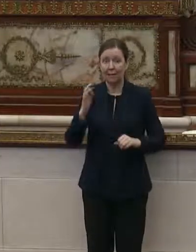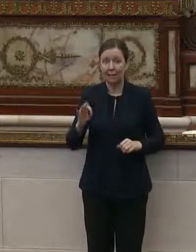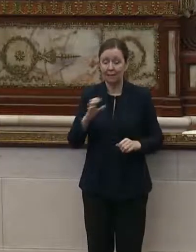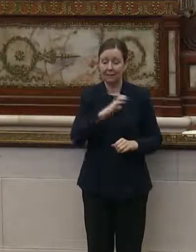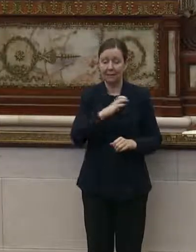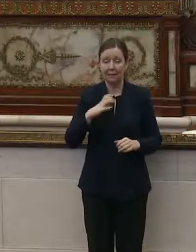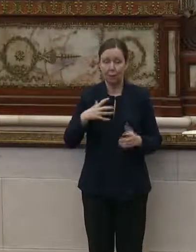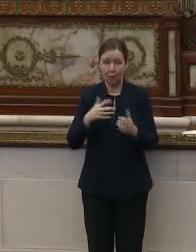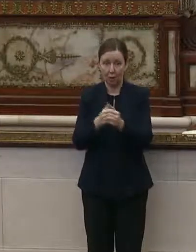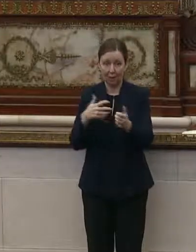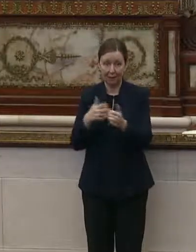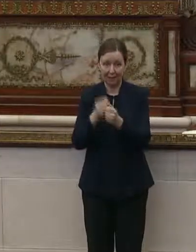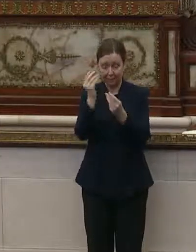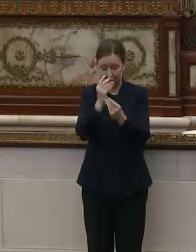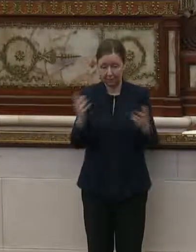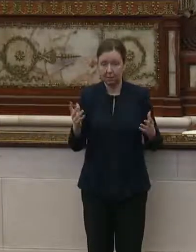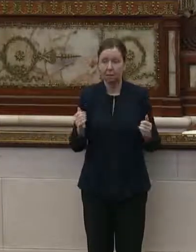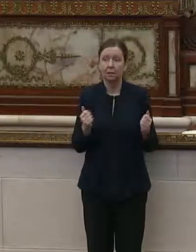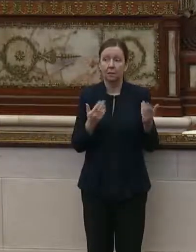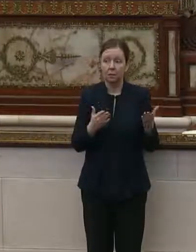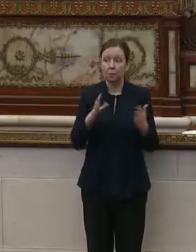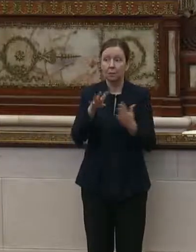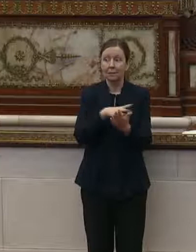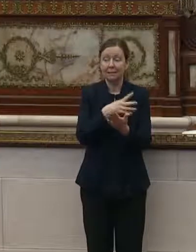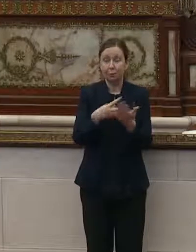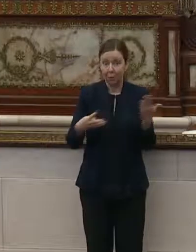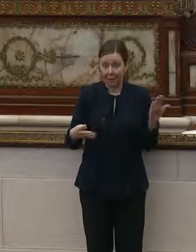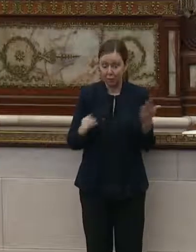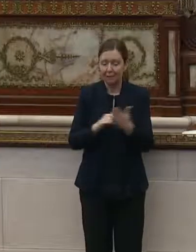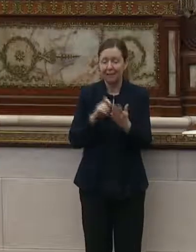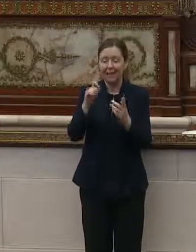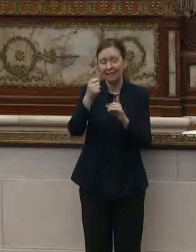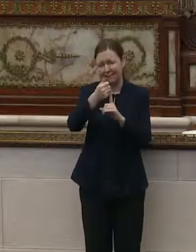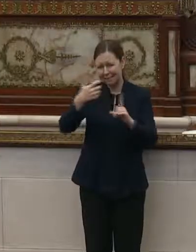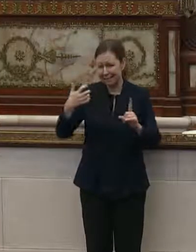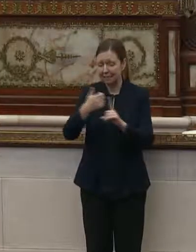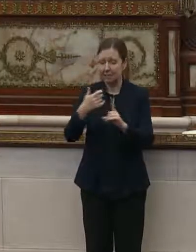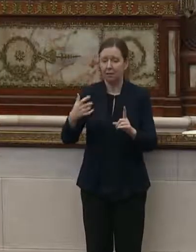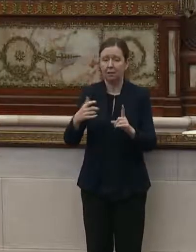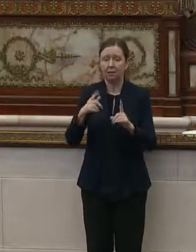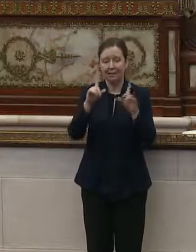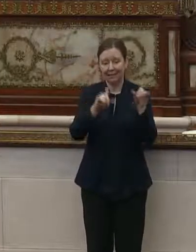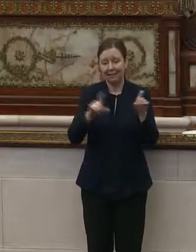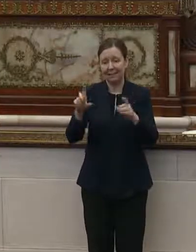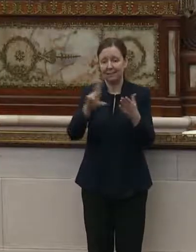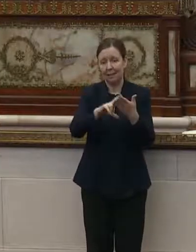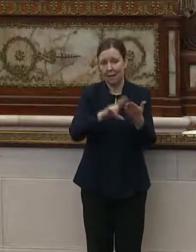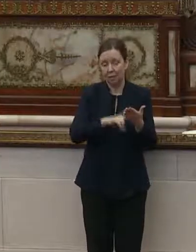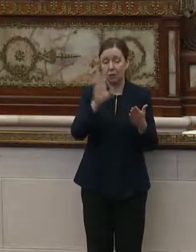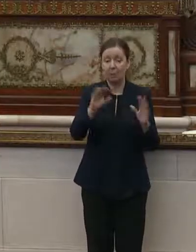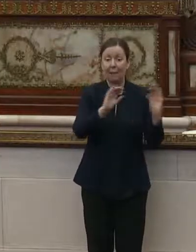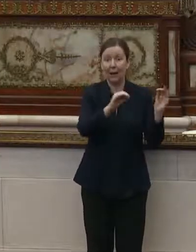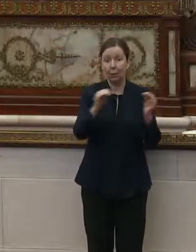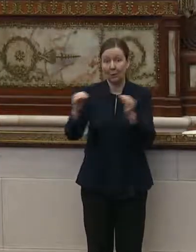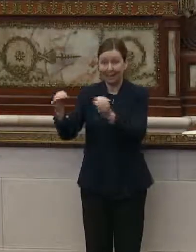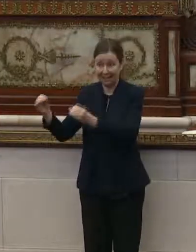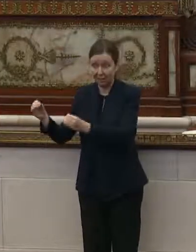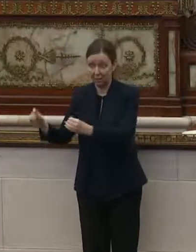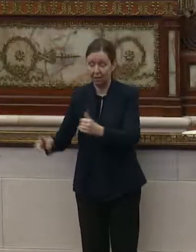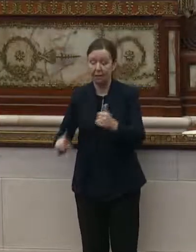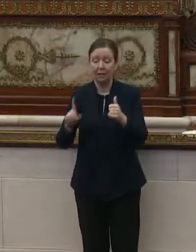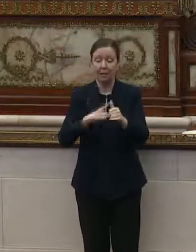Council Updates, wherein there was a spreadsheet that detailed the testing contracts by organization,